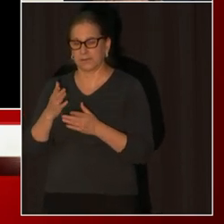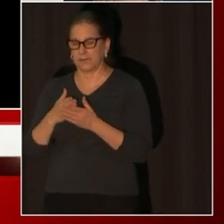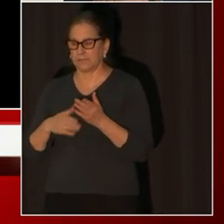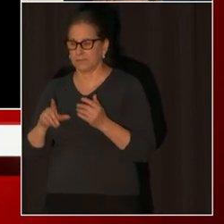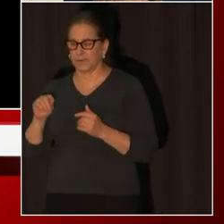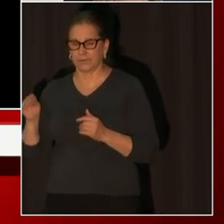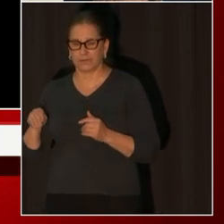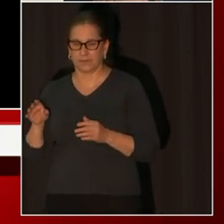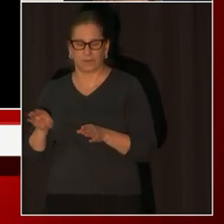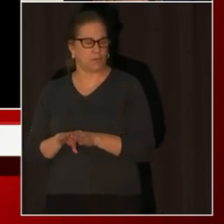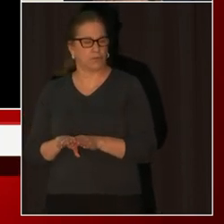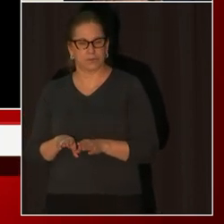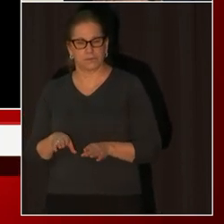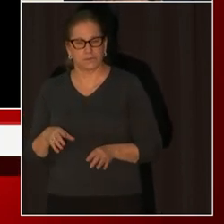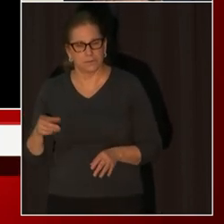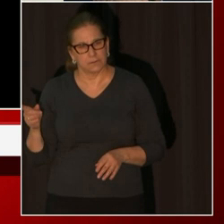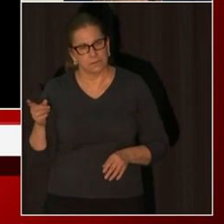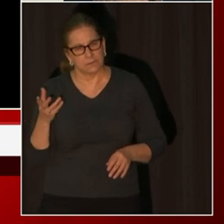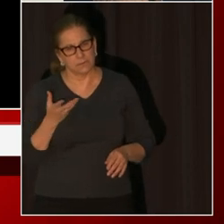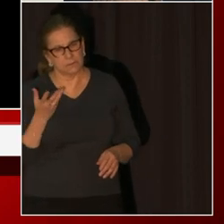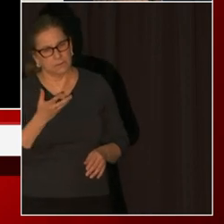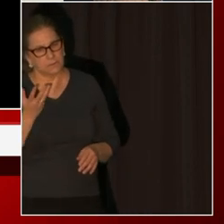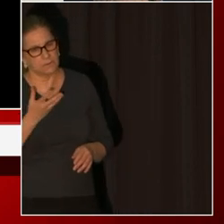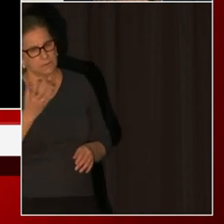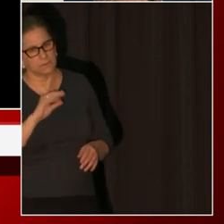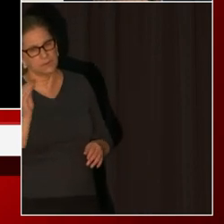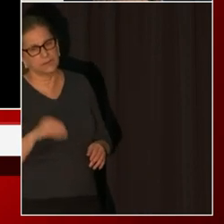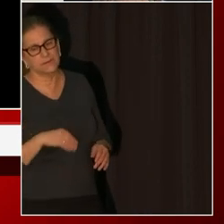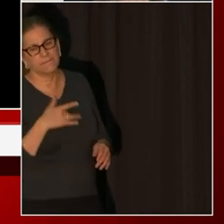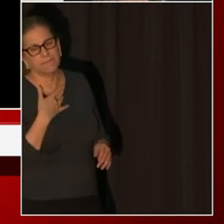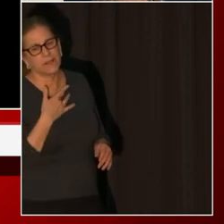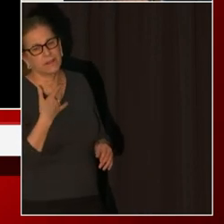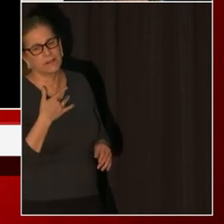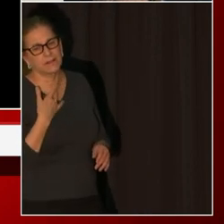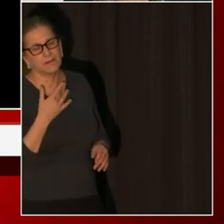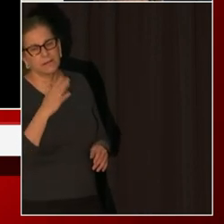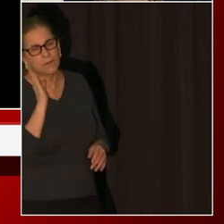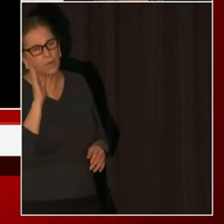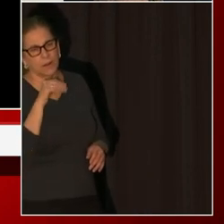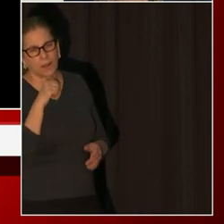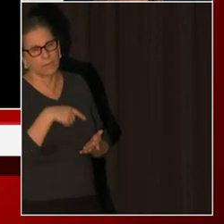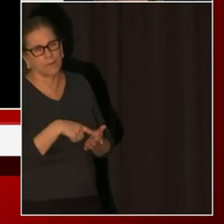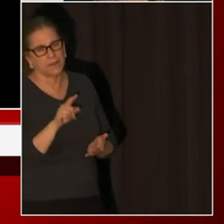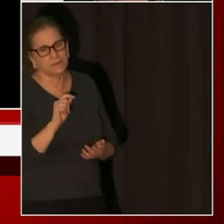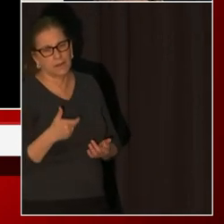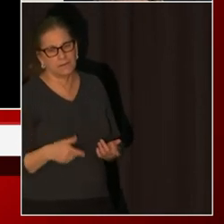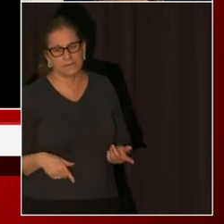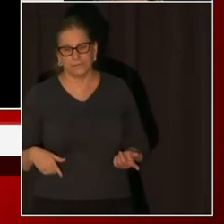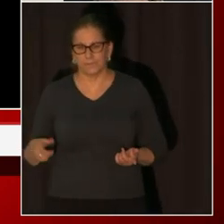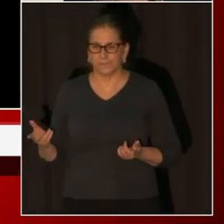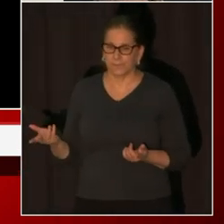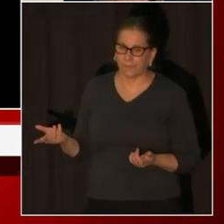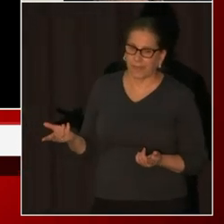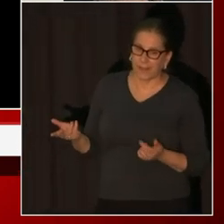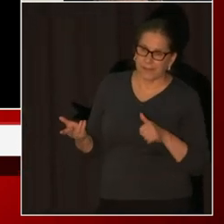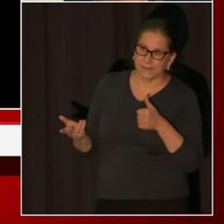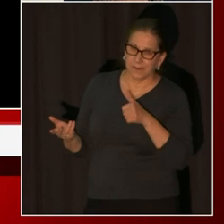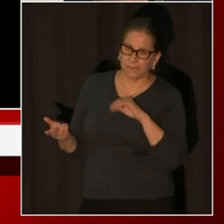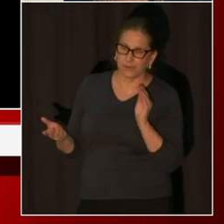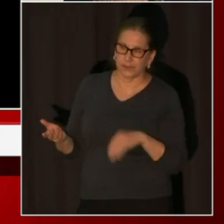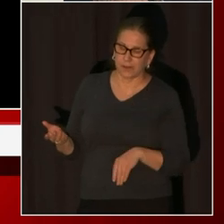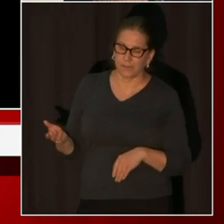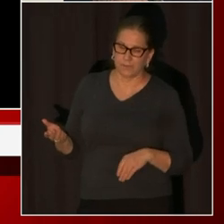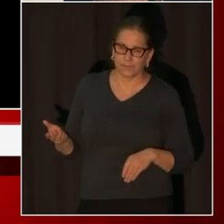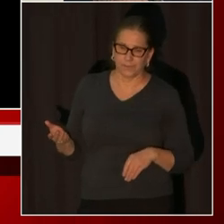won't pay? You assume won't pay? You know, it would not be surprising to see a 5 to 10% delinquency, at least